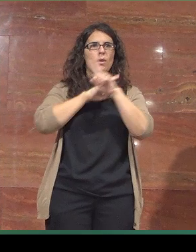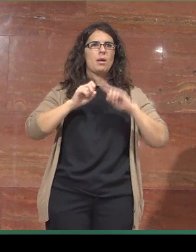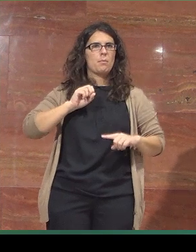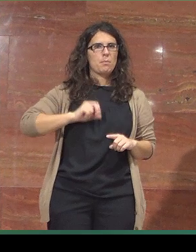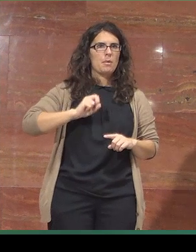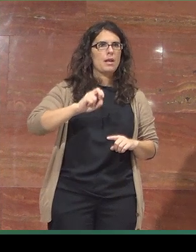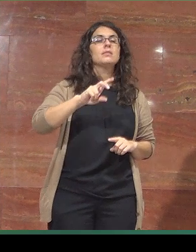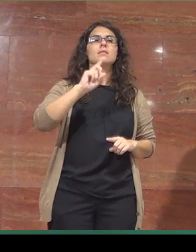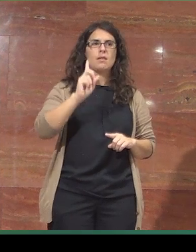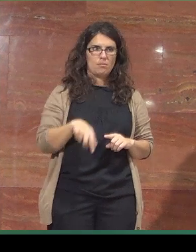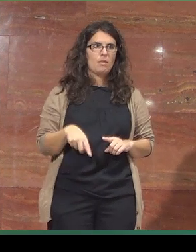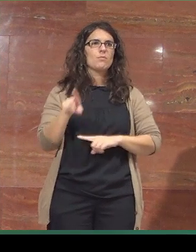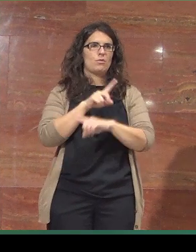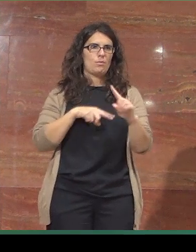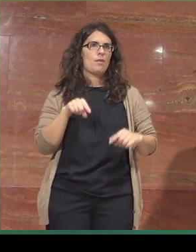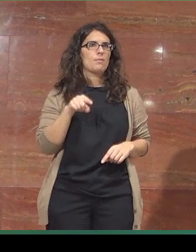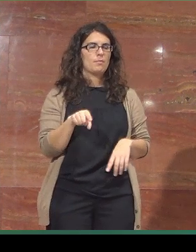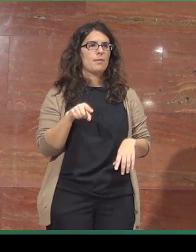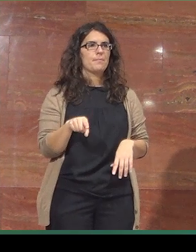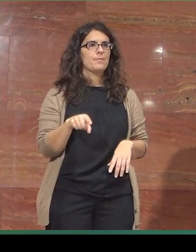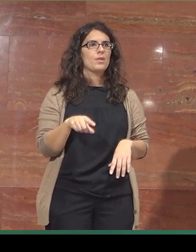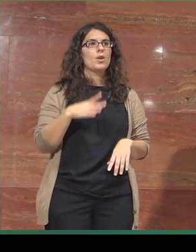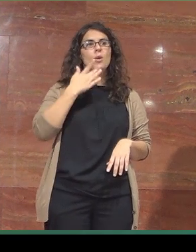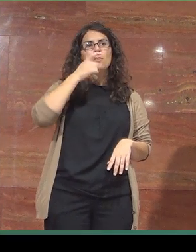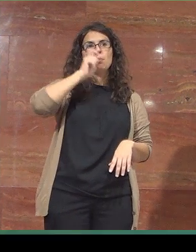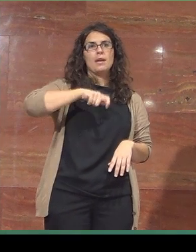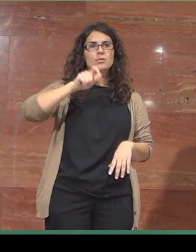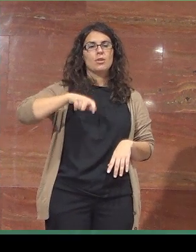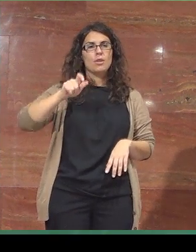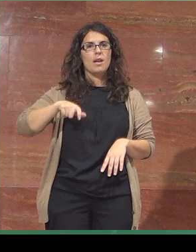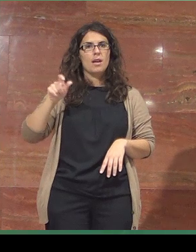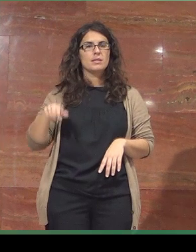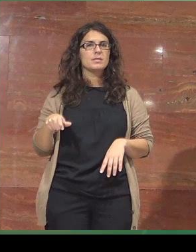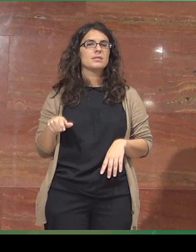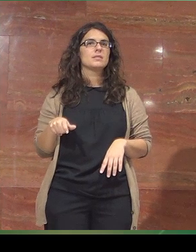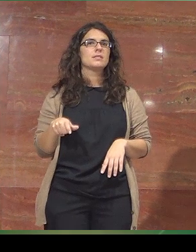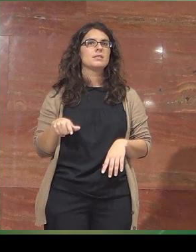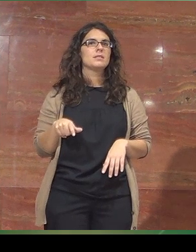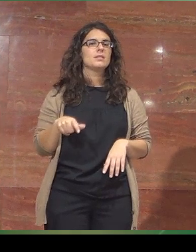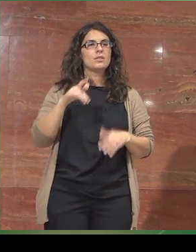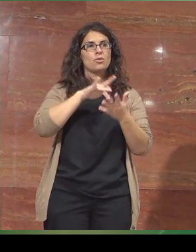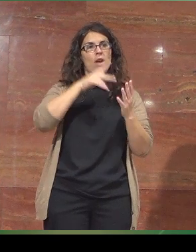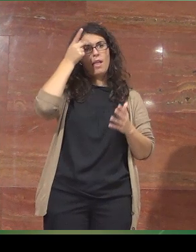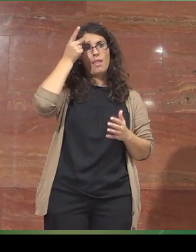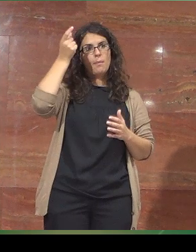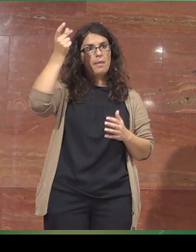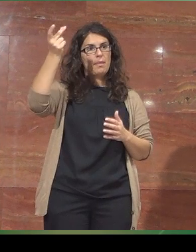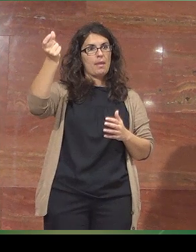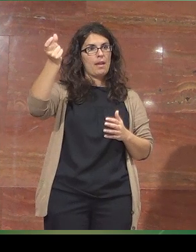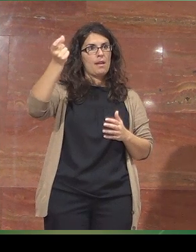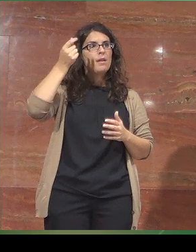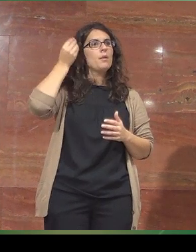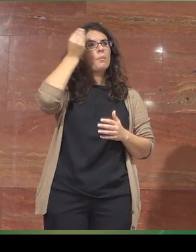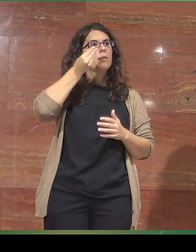people with early stage dementia will see a surface like that and will think it's water, so they freeze and won't